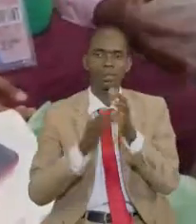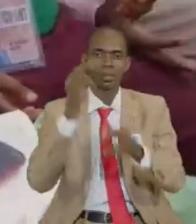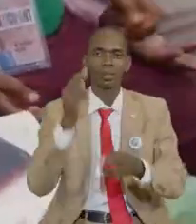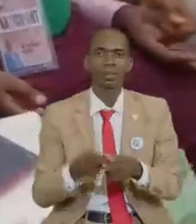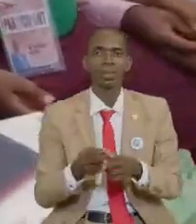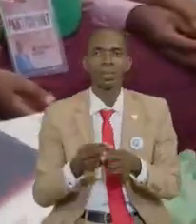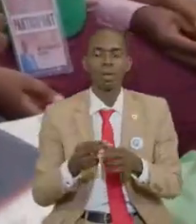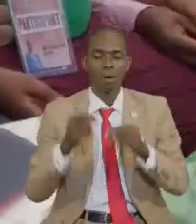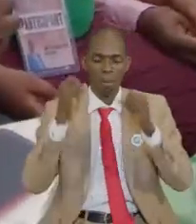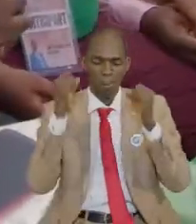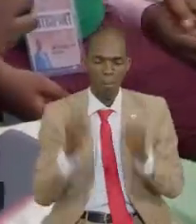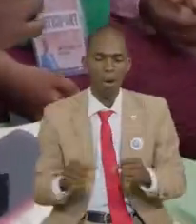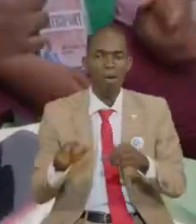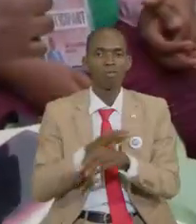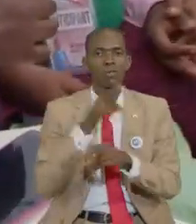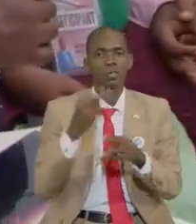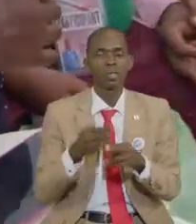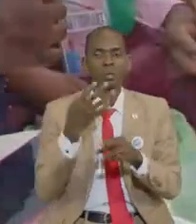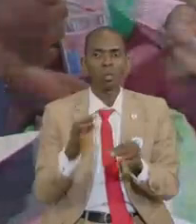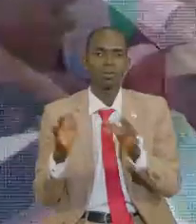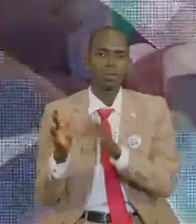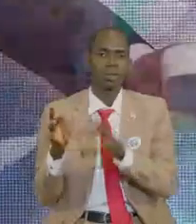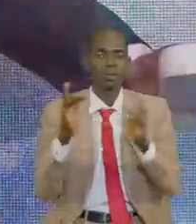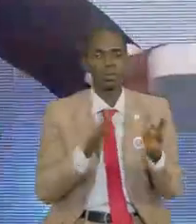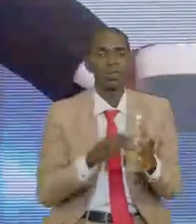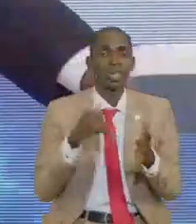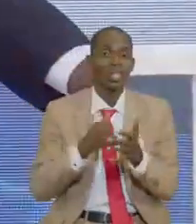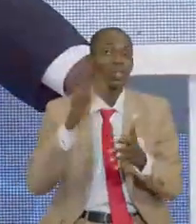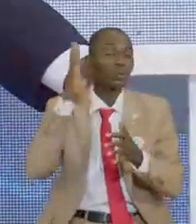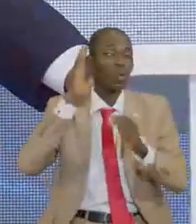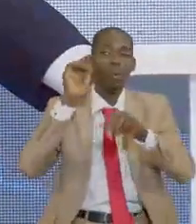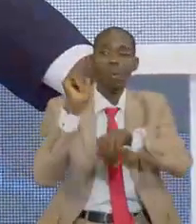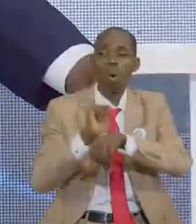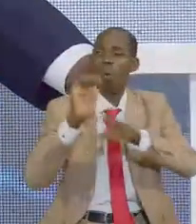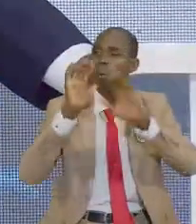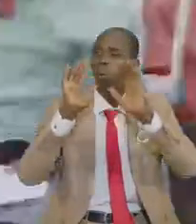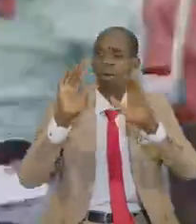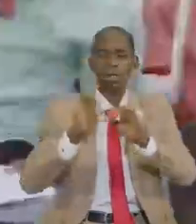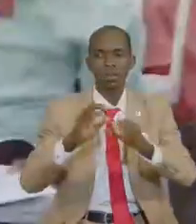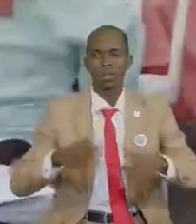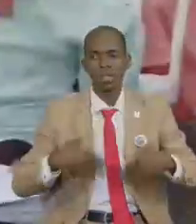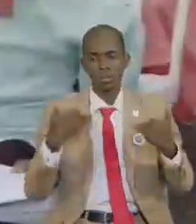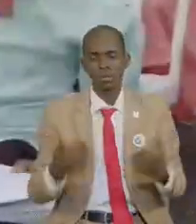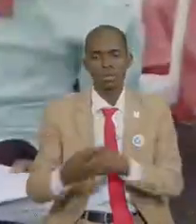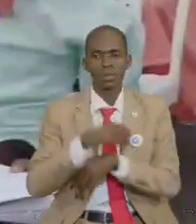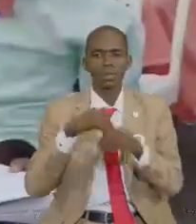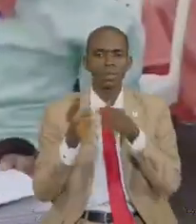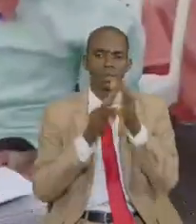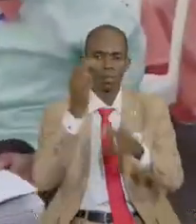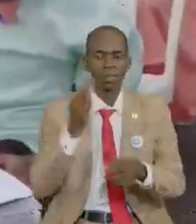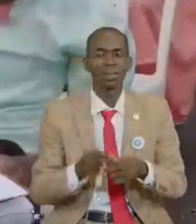Powerful name of Jesus. It will work wonders in your life today.